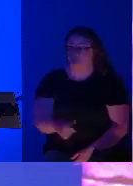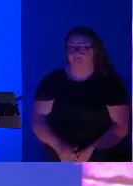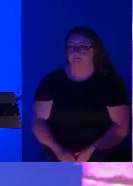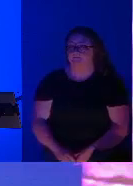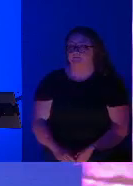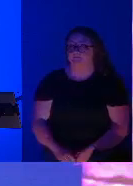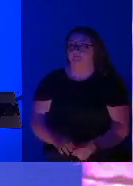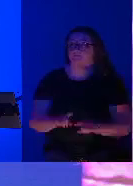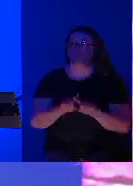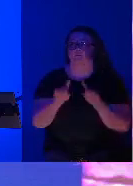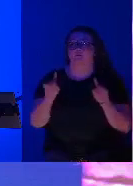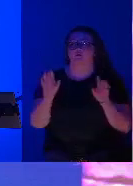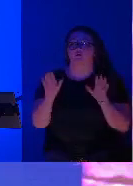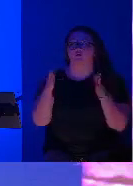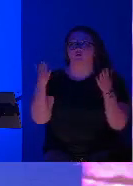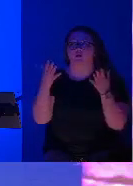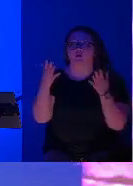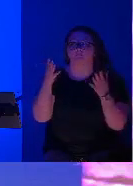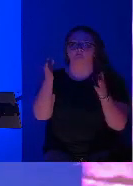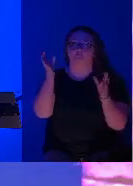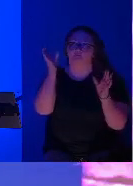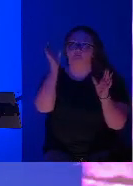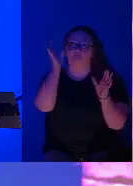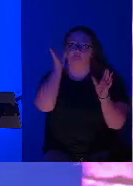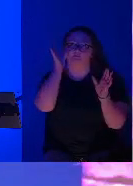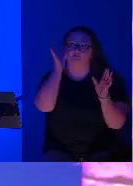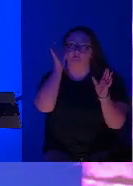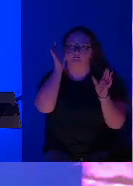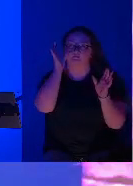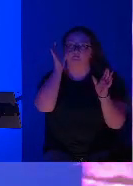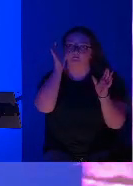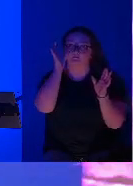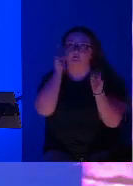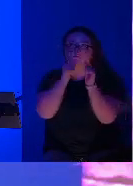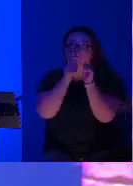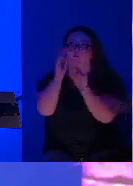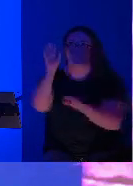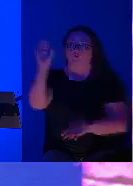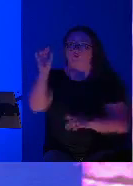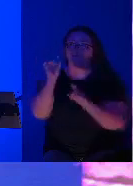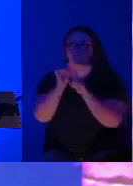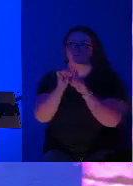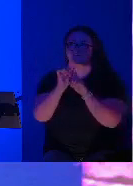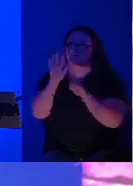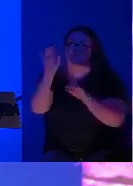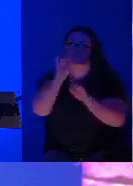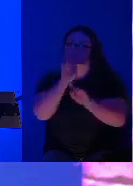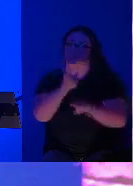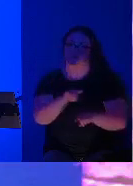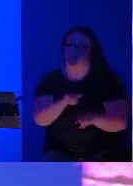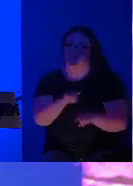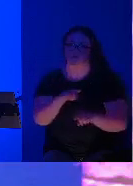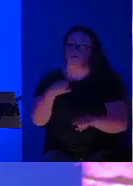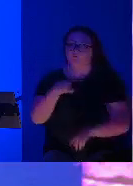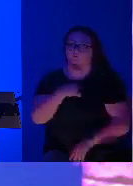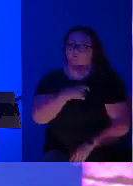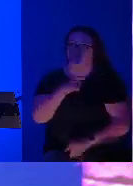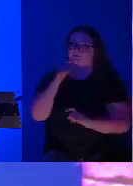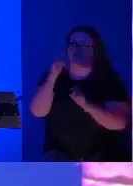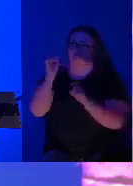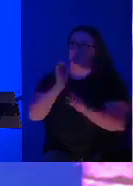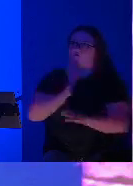need only be obedient, God. We love You, Lord. And we cast our minds upon